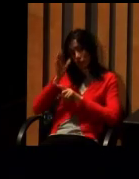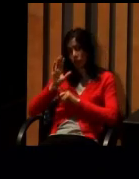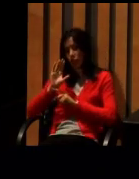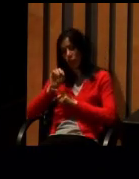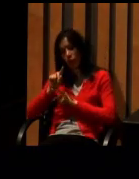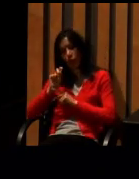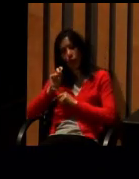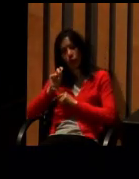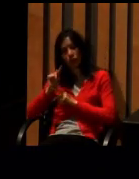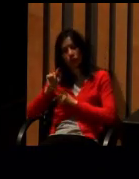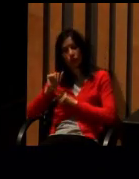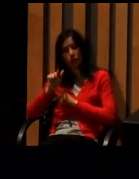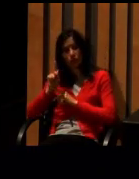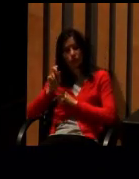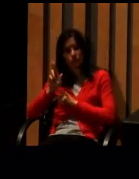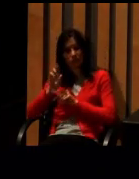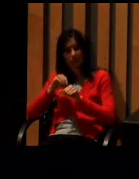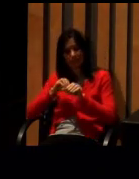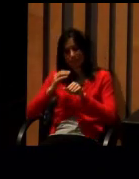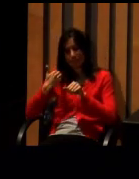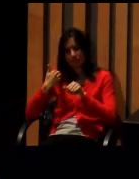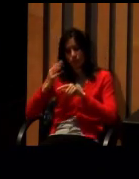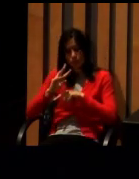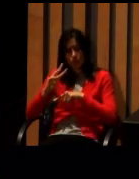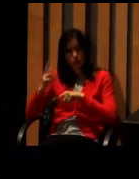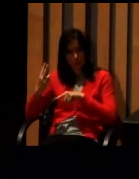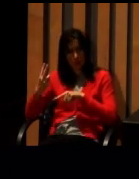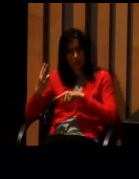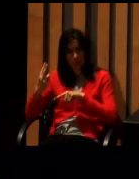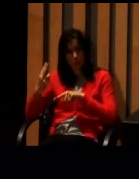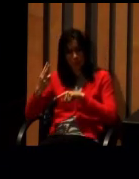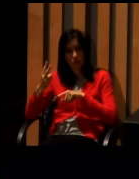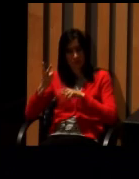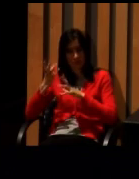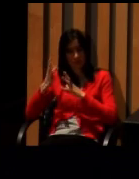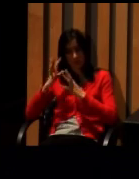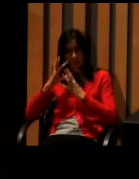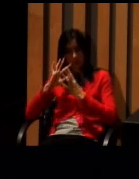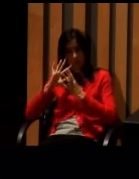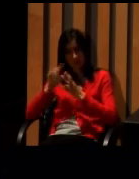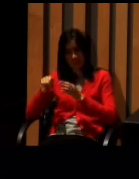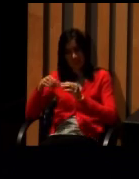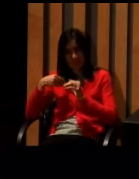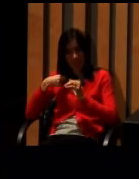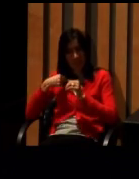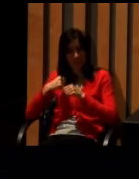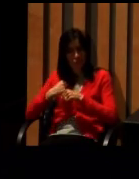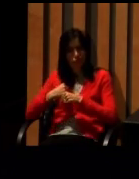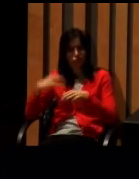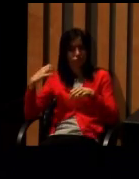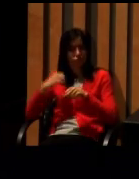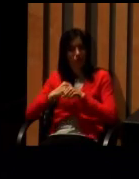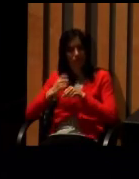and still has had shrapnel in his leg till the day he died from a wound suffered